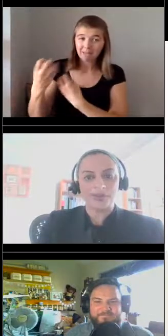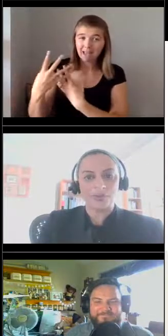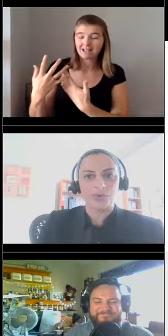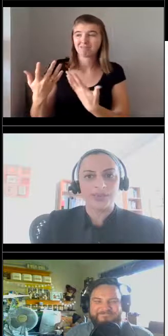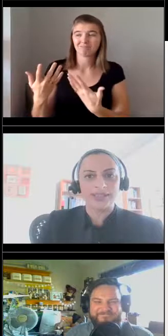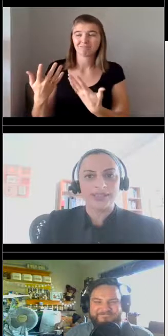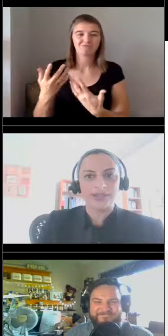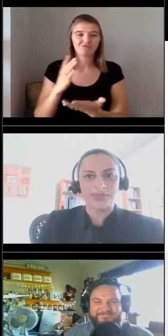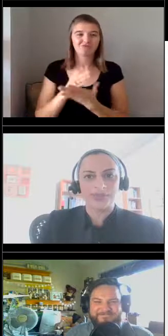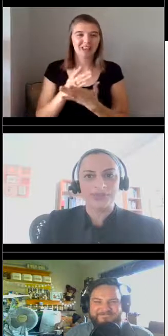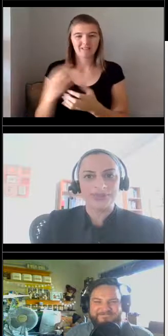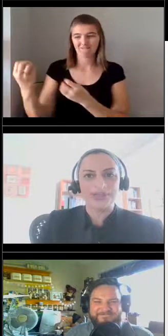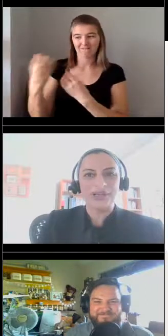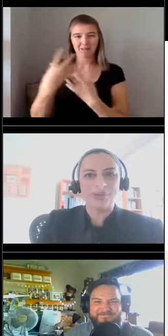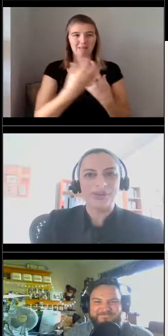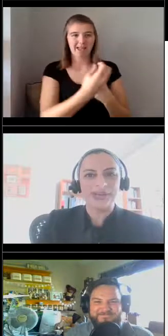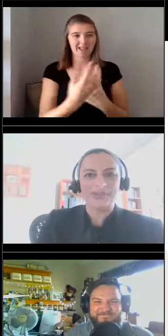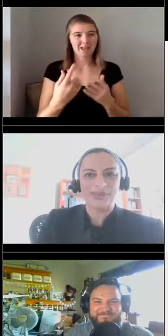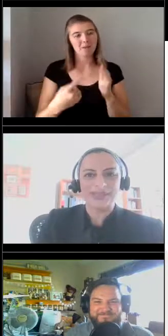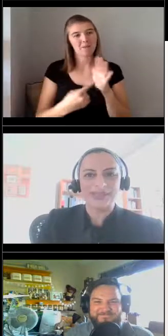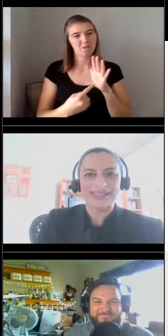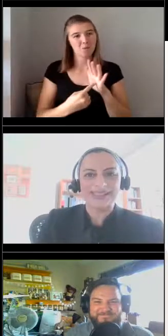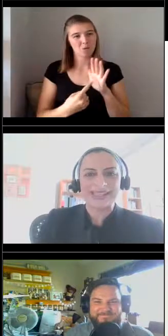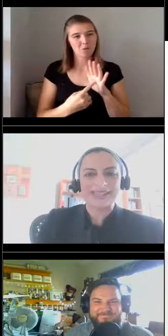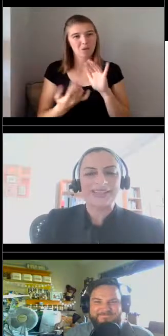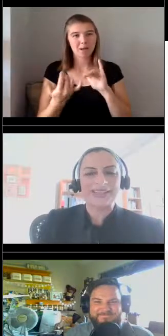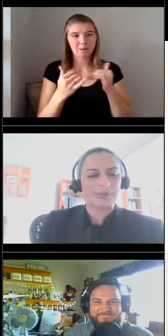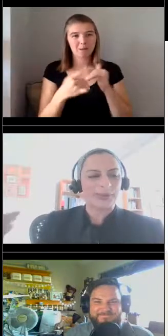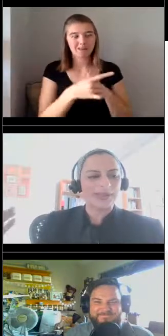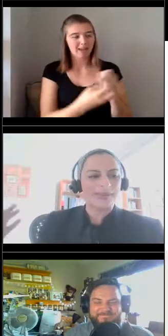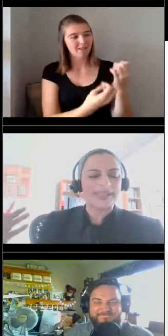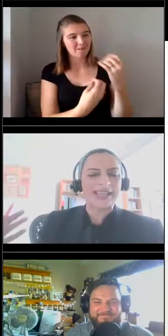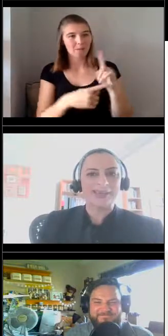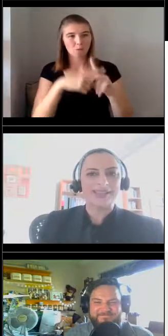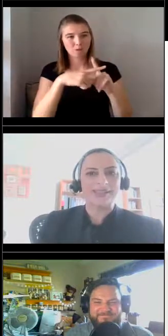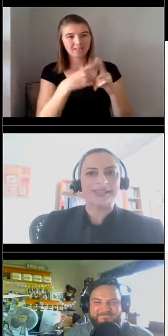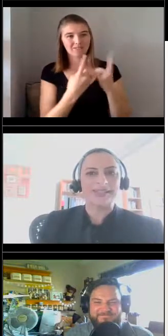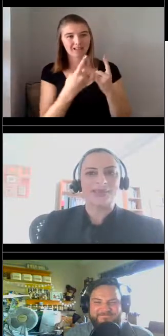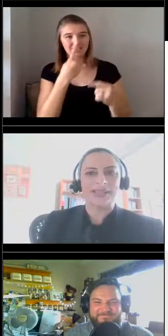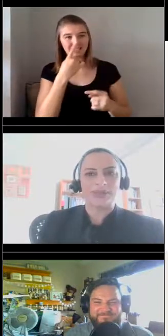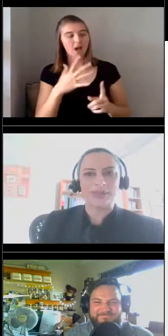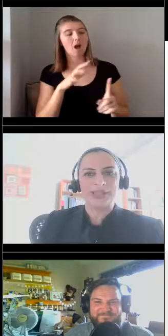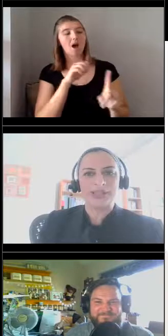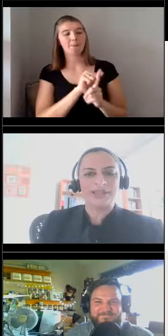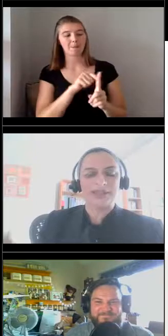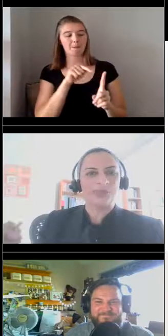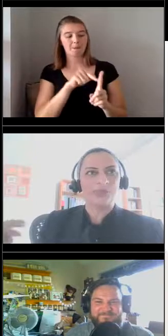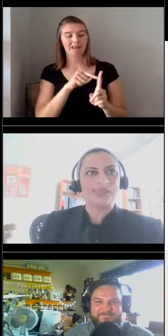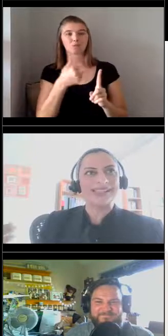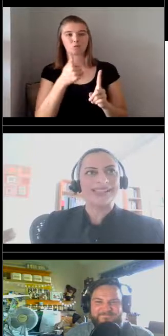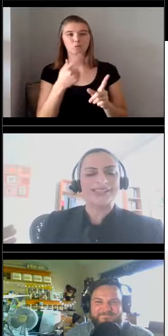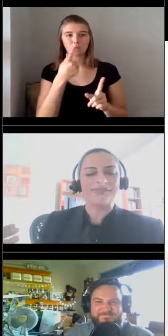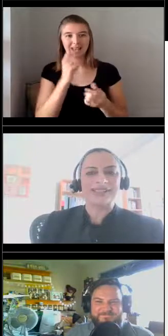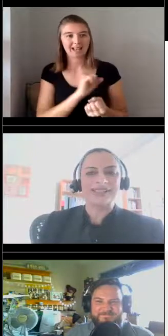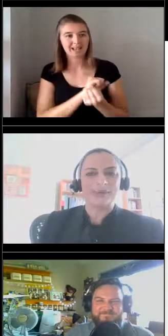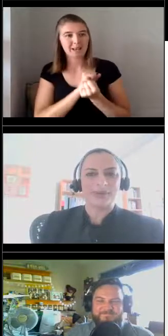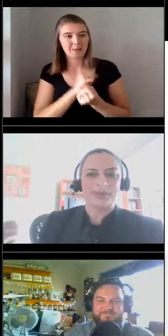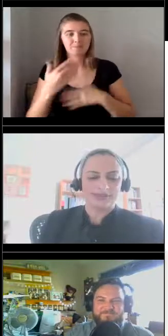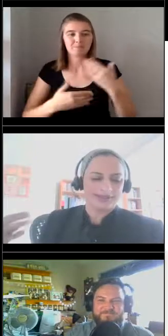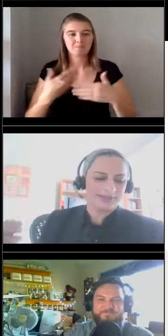open-minded on what the optimal operating model is. I think as we came into this, we all have